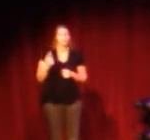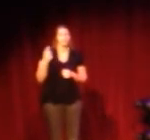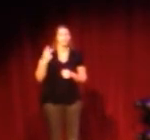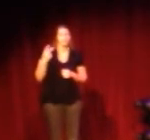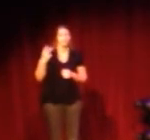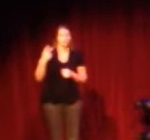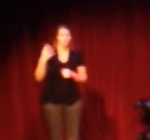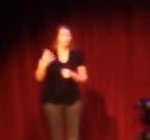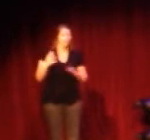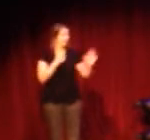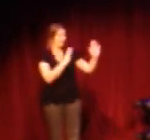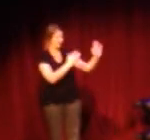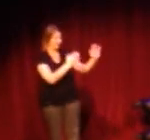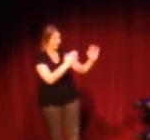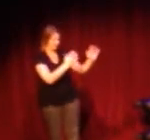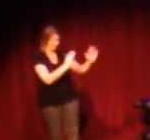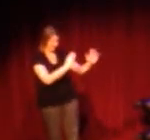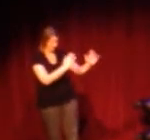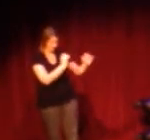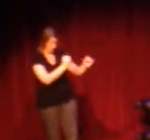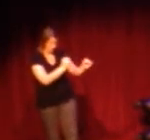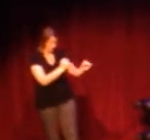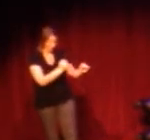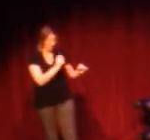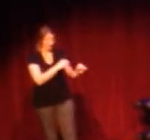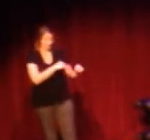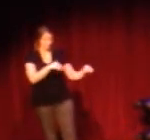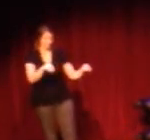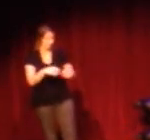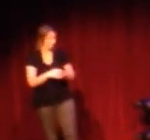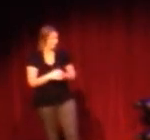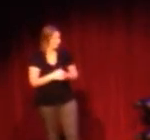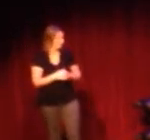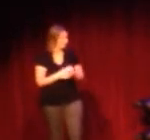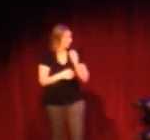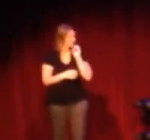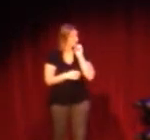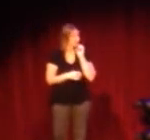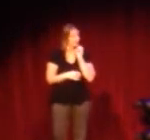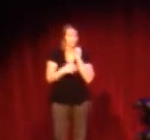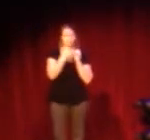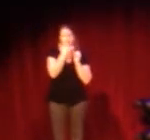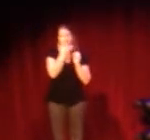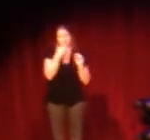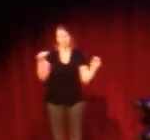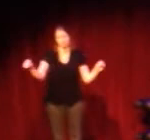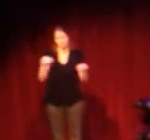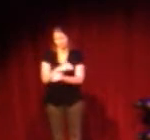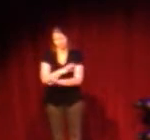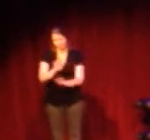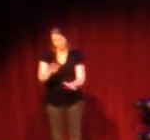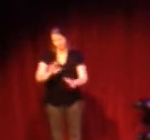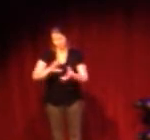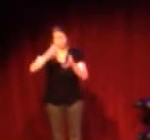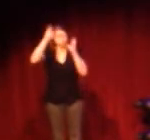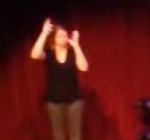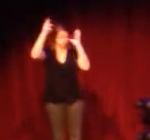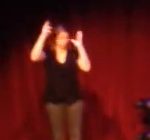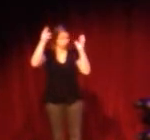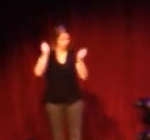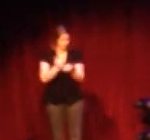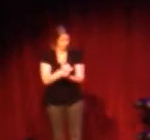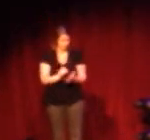Alright. One, two, three. Wait, hold on, sorry. We gotta move these. Wrong size, that would've been awful.